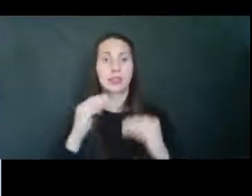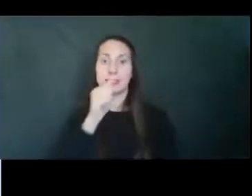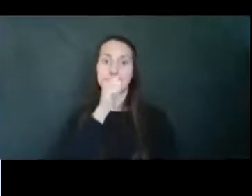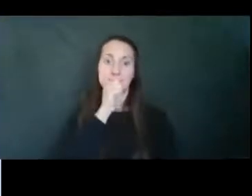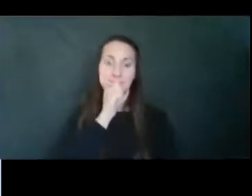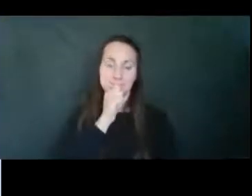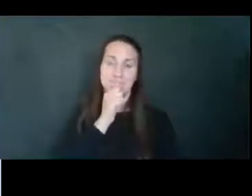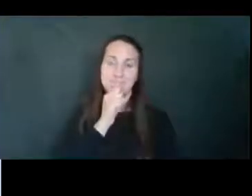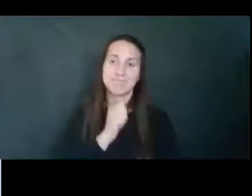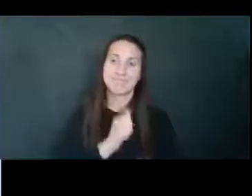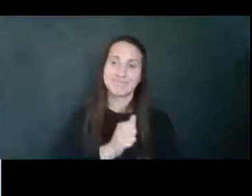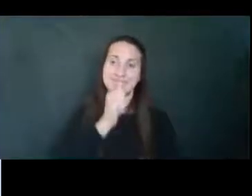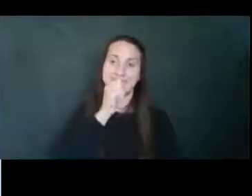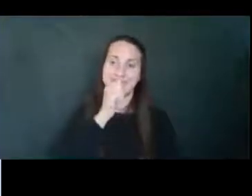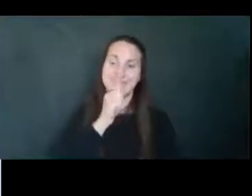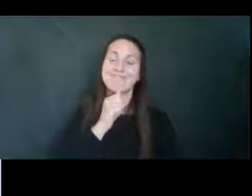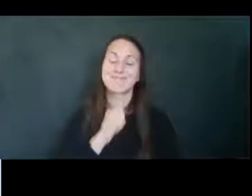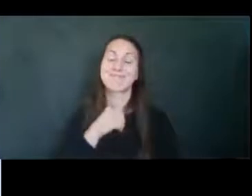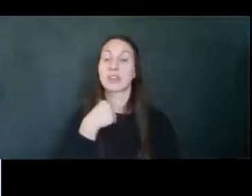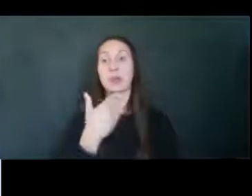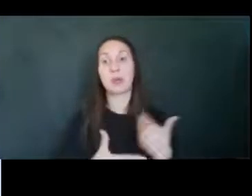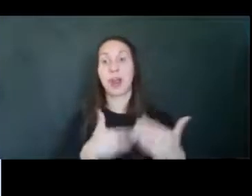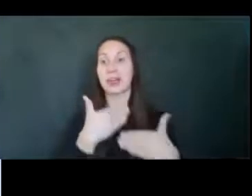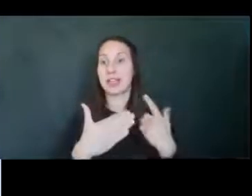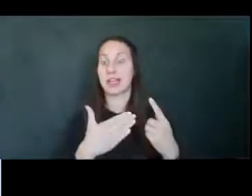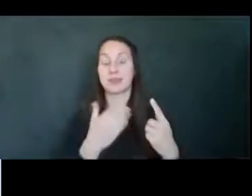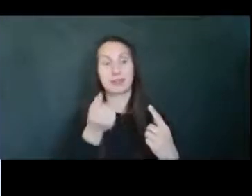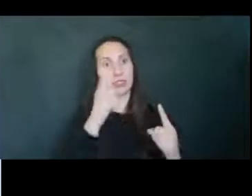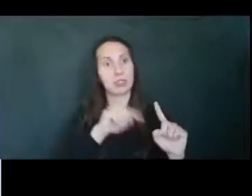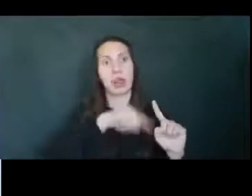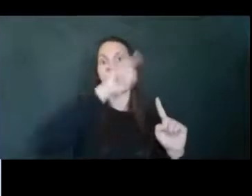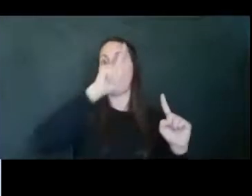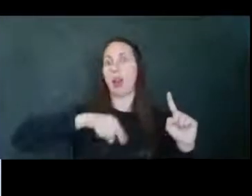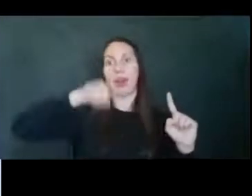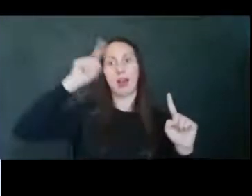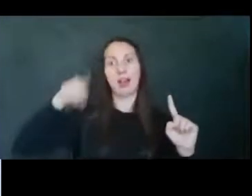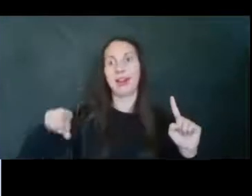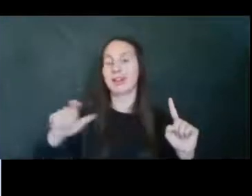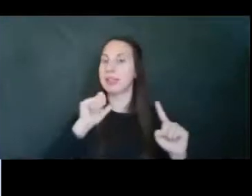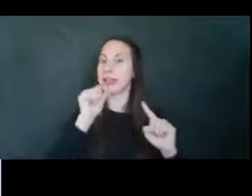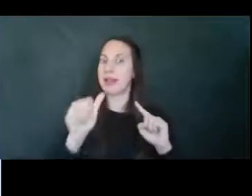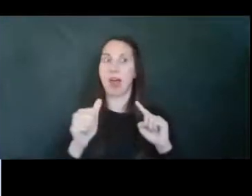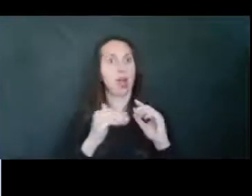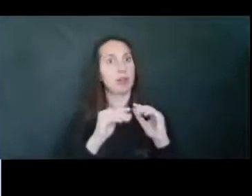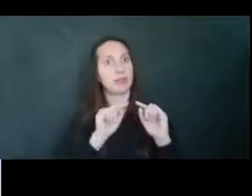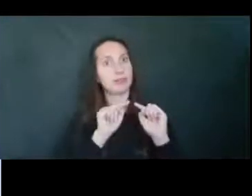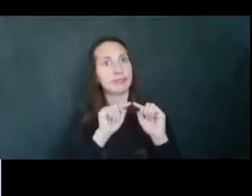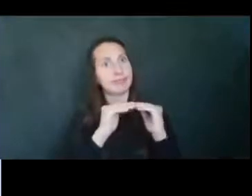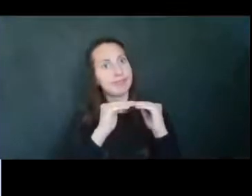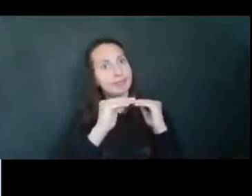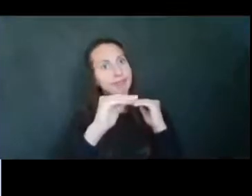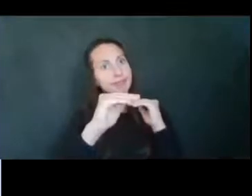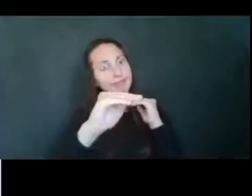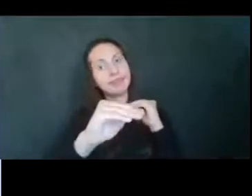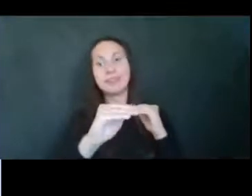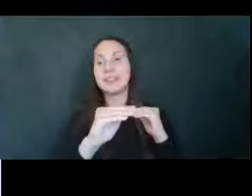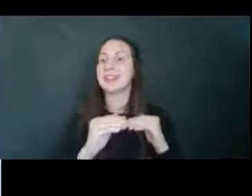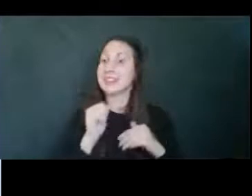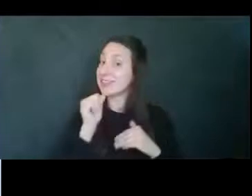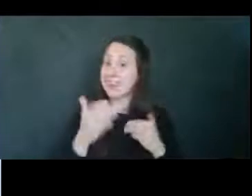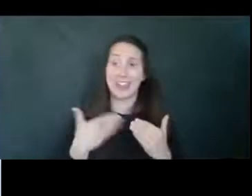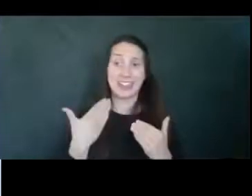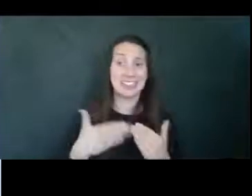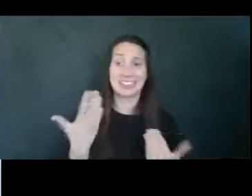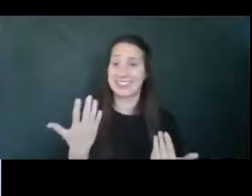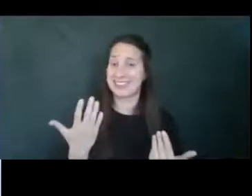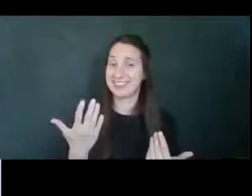patience. The process is not linear. It's not easy, but it's never easy if